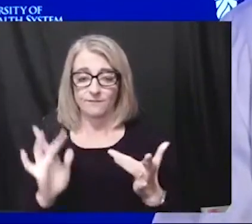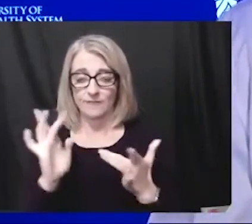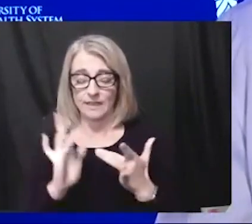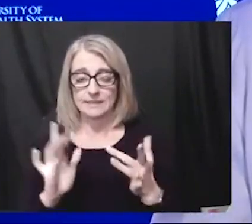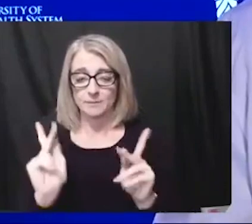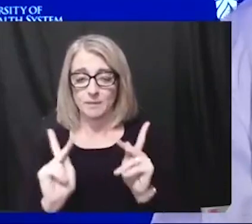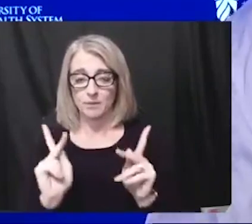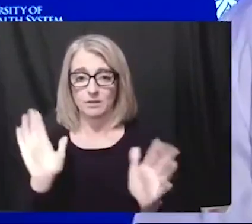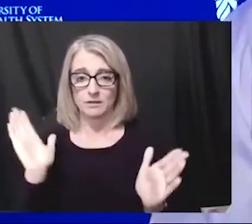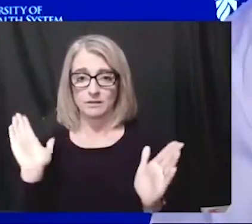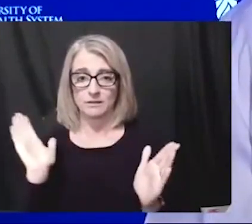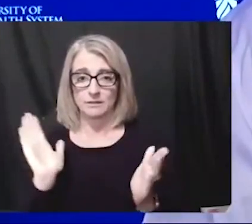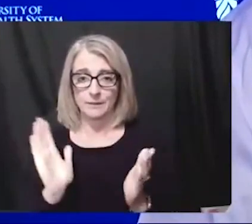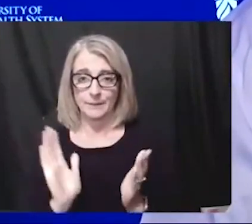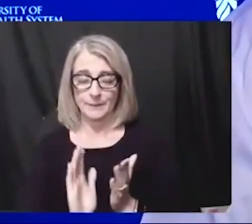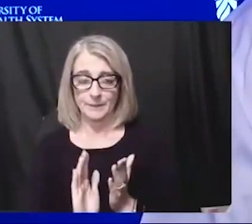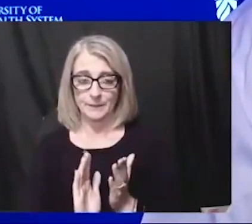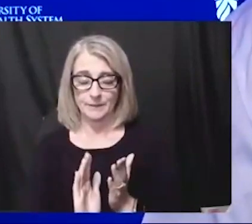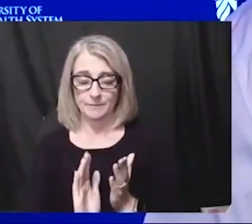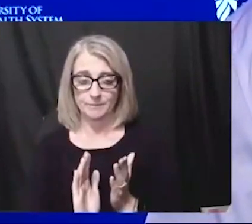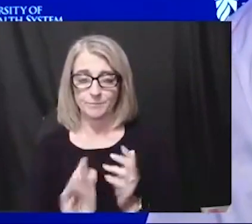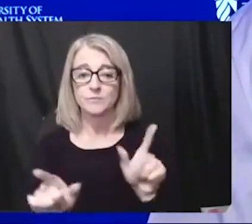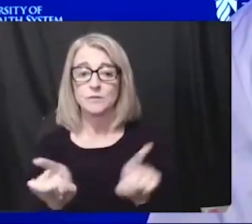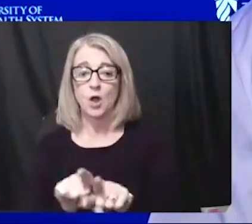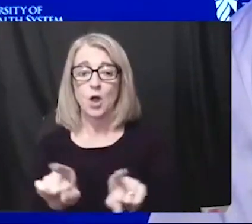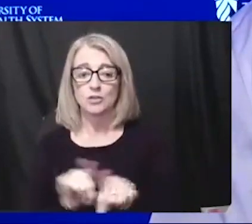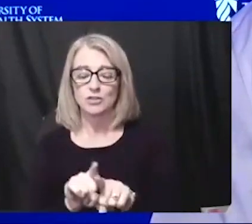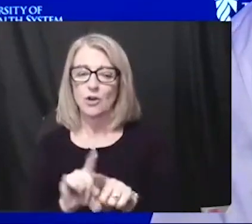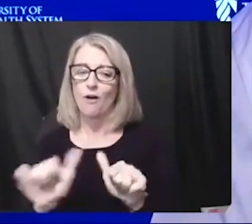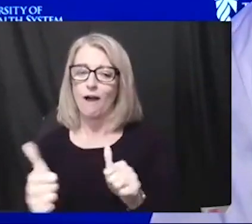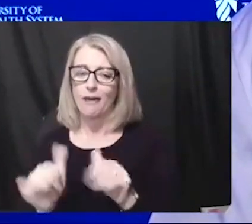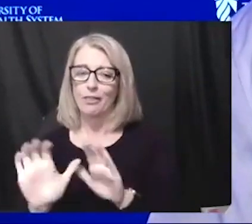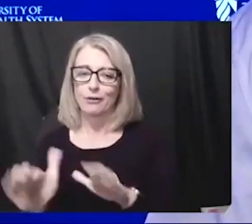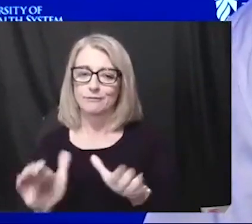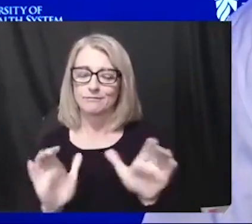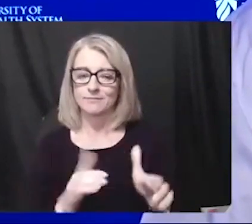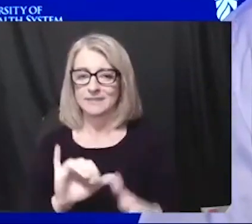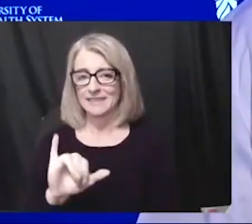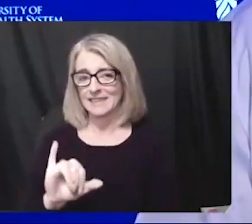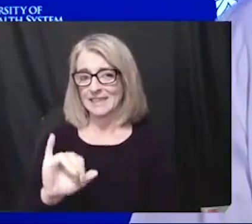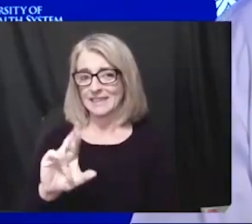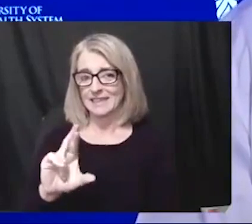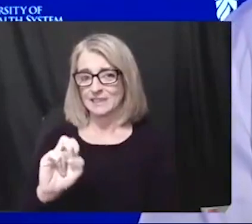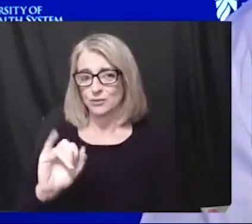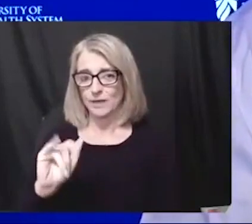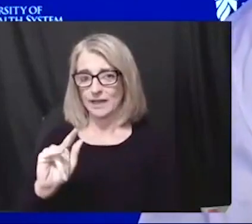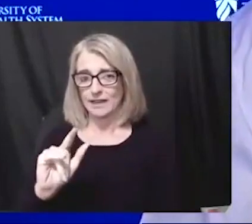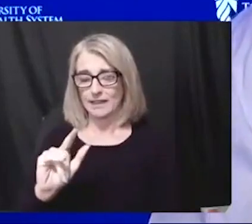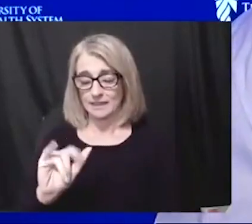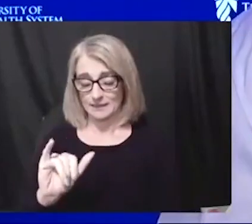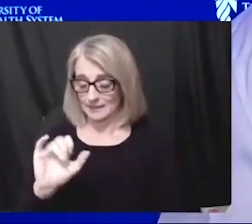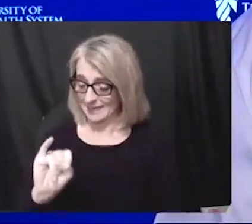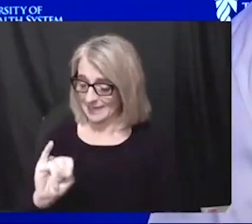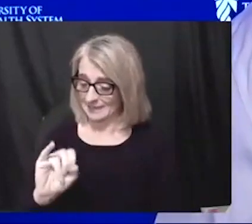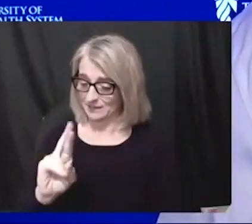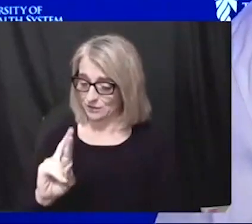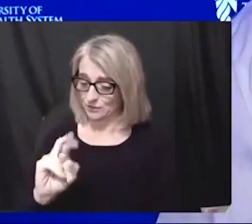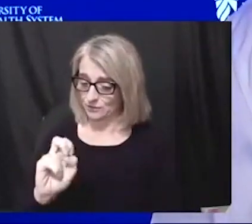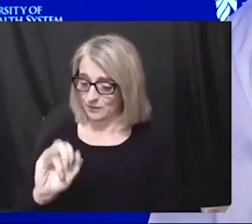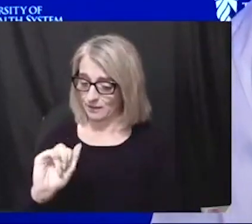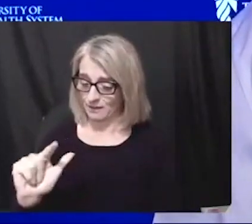it starts to drop off, and you're like, what has changed? And again, sometimes we can trace it back to masking. Sometimes we can trace it to increases in behavior,